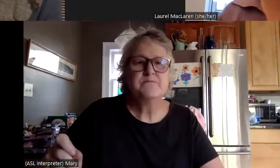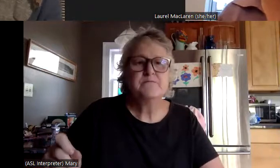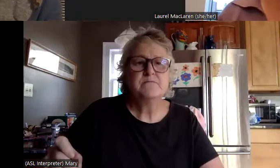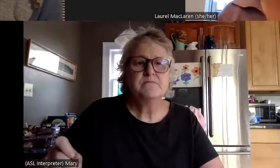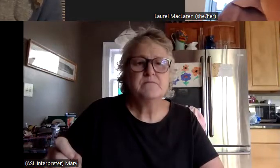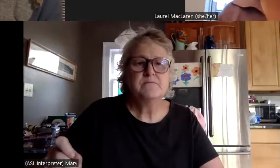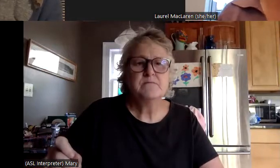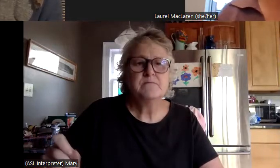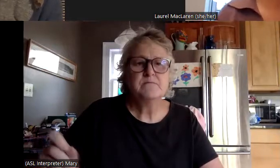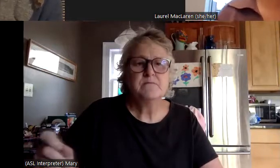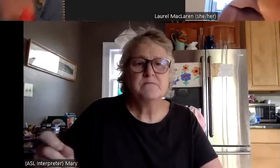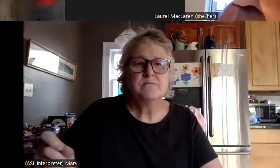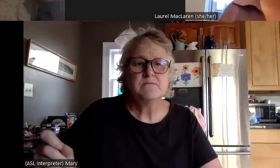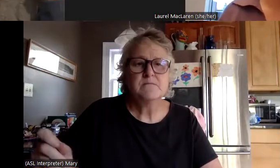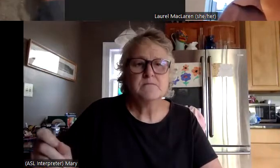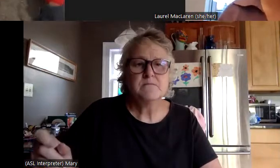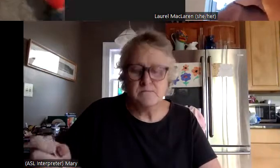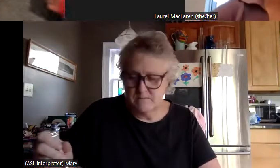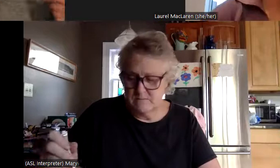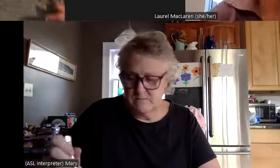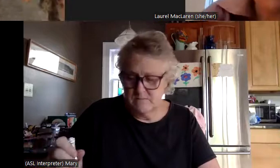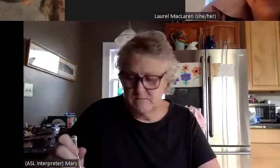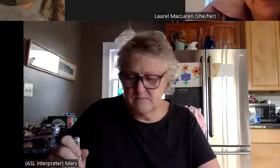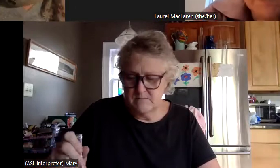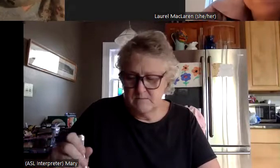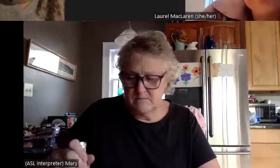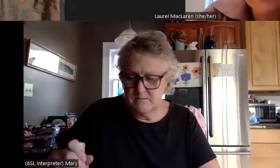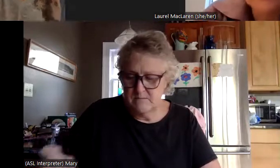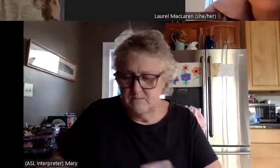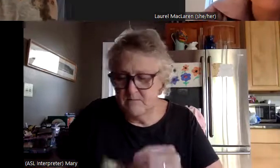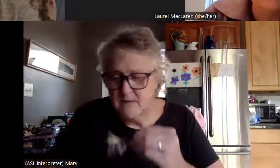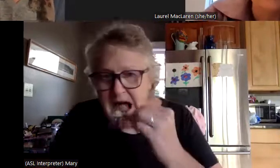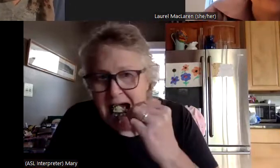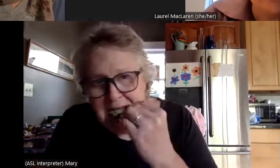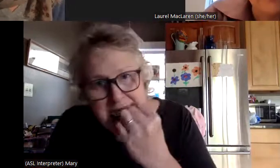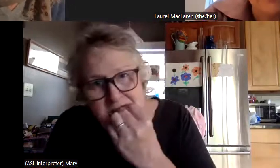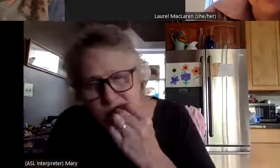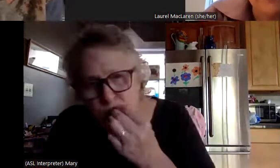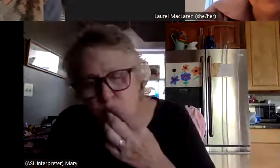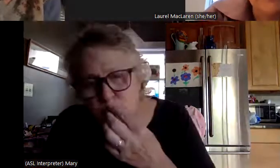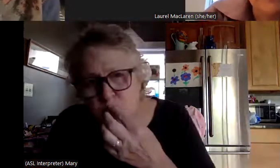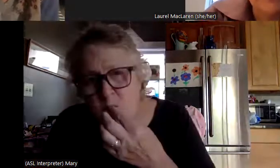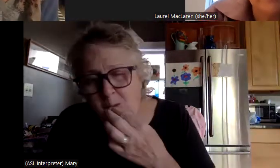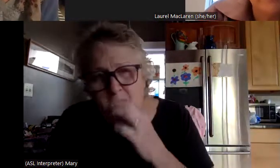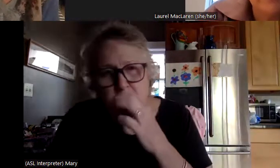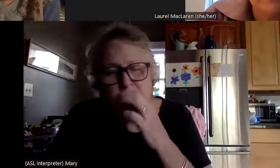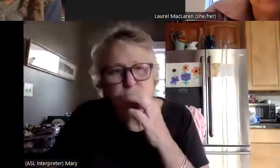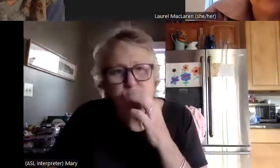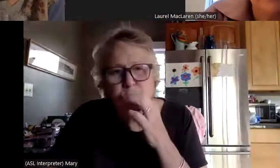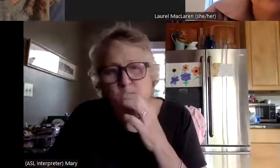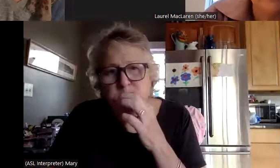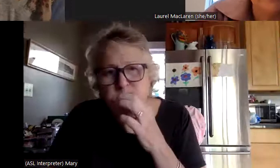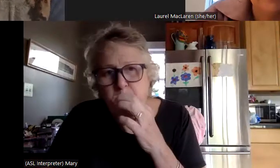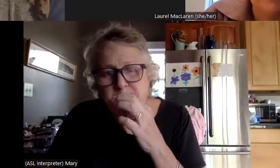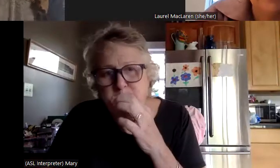just had this done this morning? I had this done this morning, and I Okay. have to mark every 30 minutes. I need